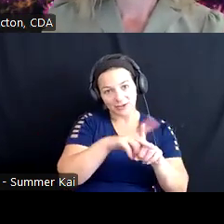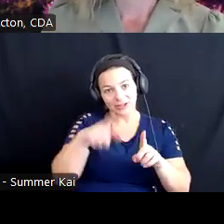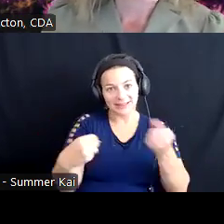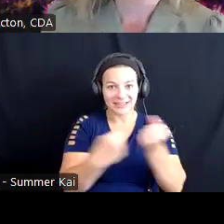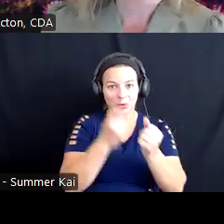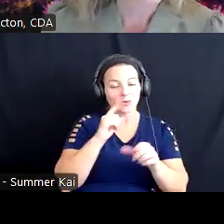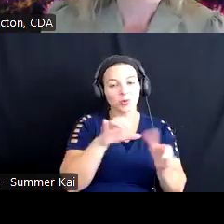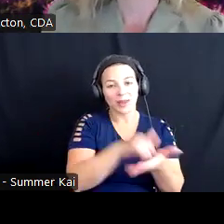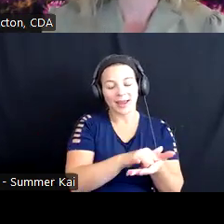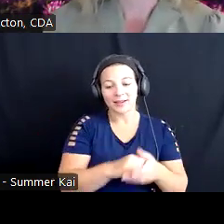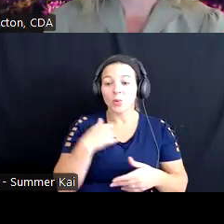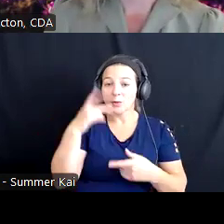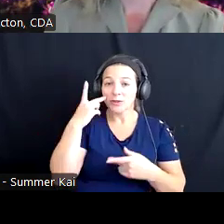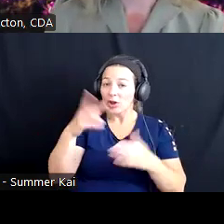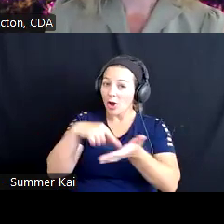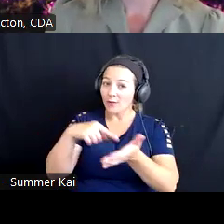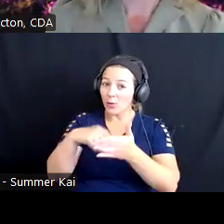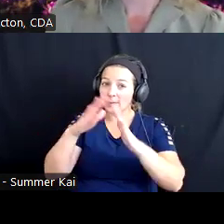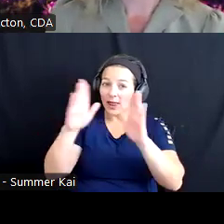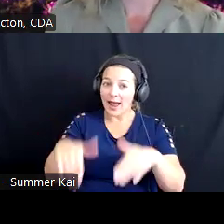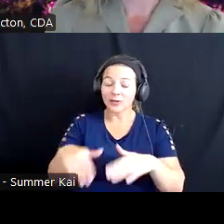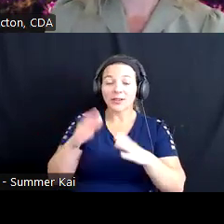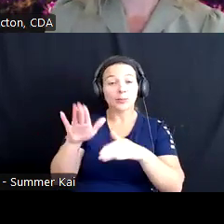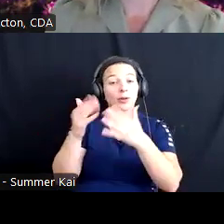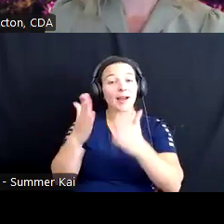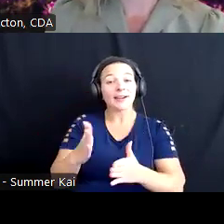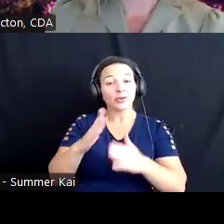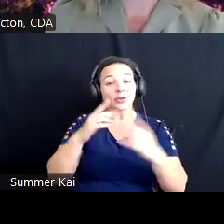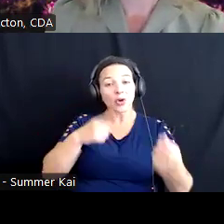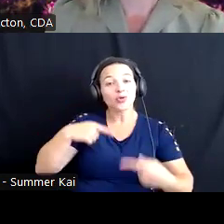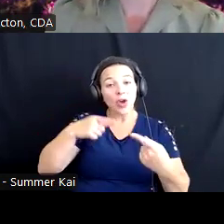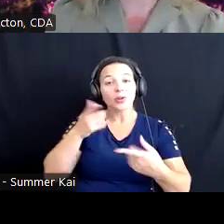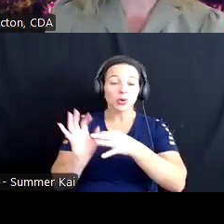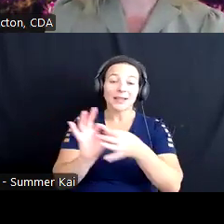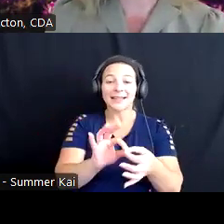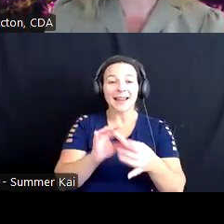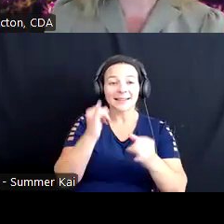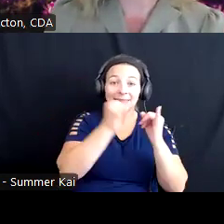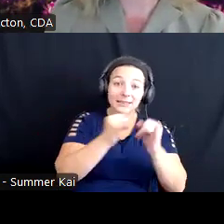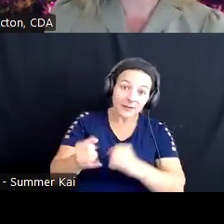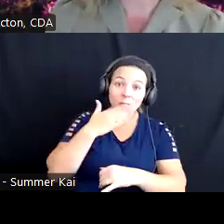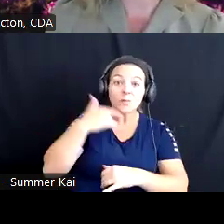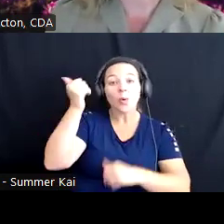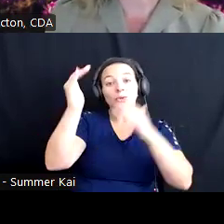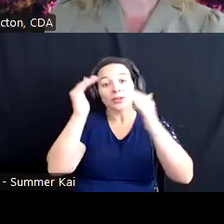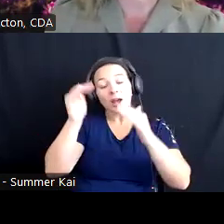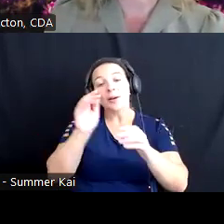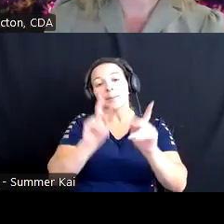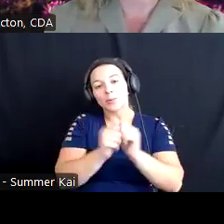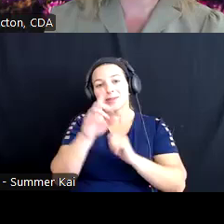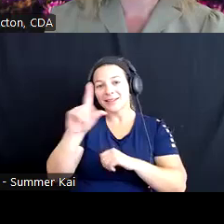that affordable housing providers struggle to link individuals, older adults, people with disabilities to a variety of